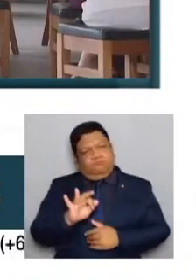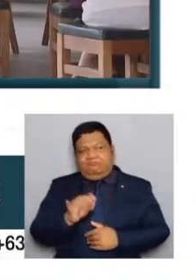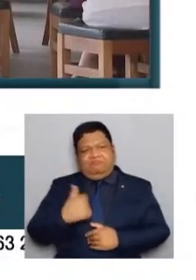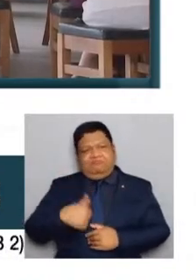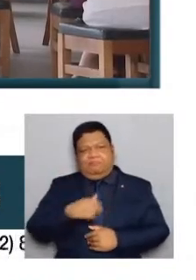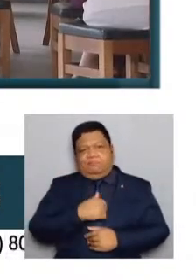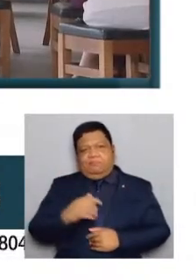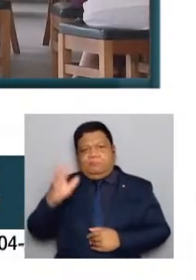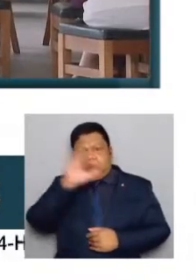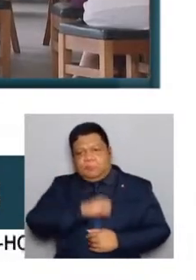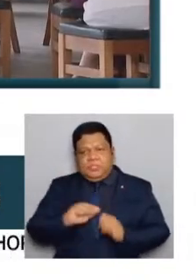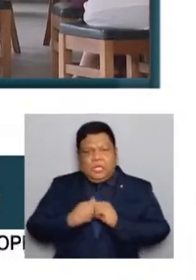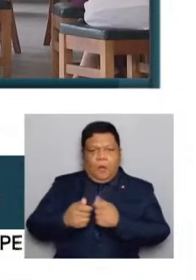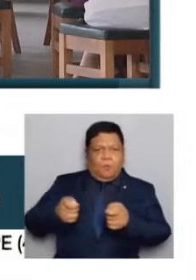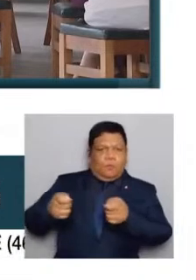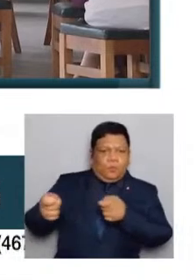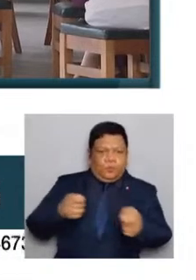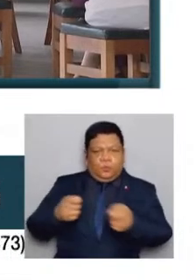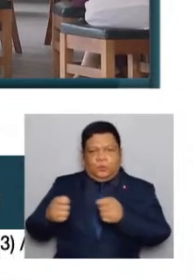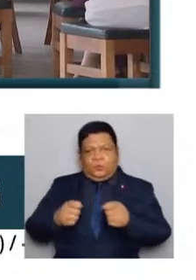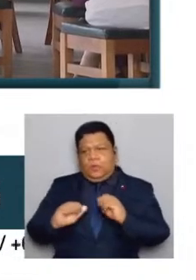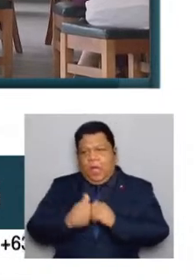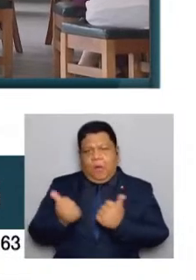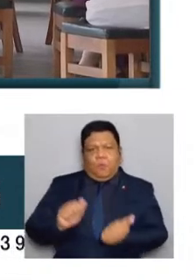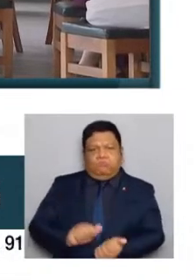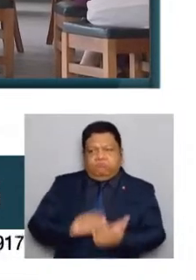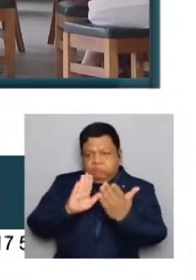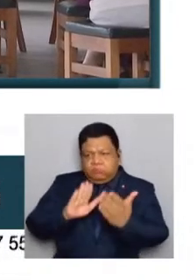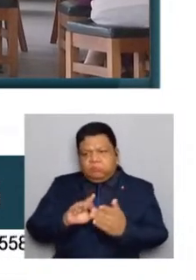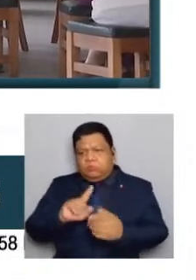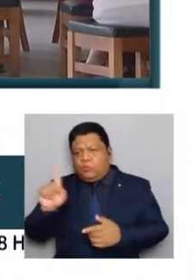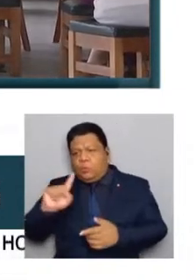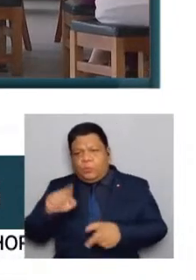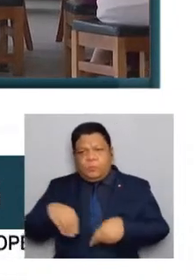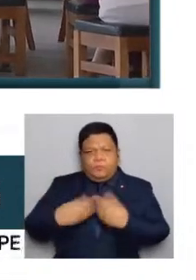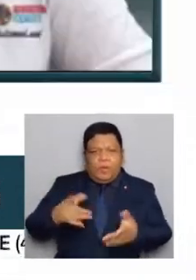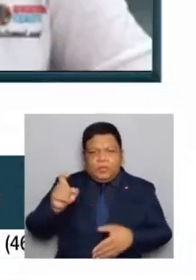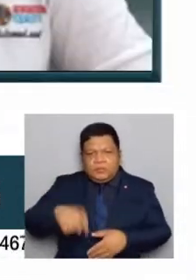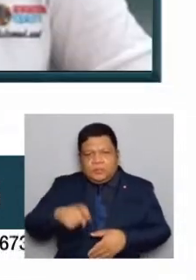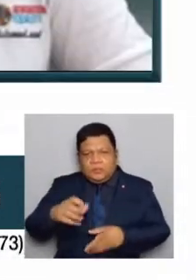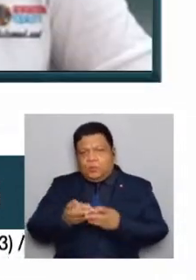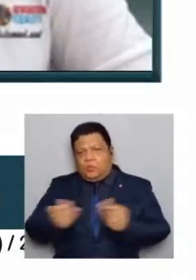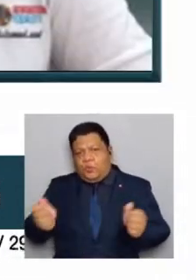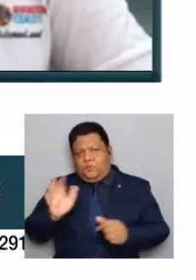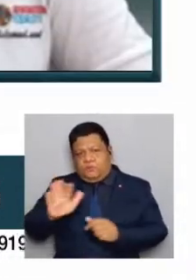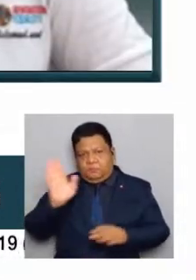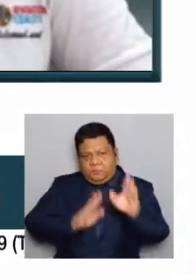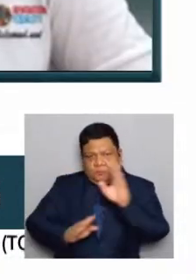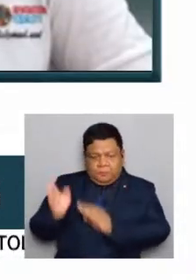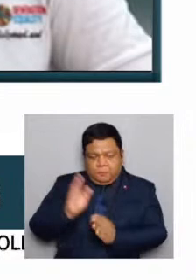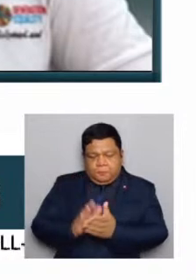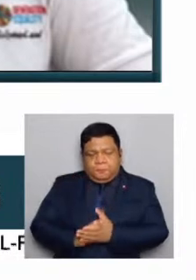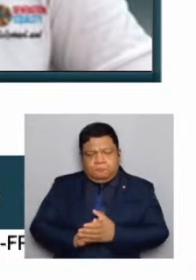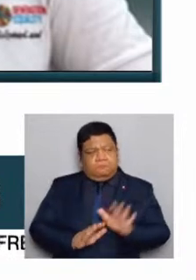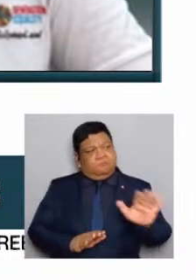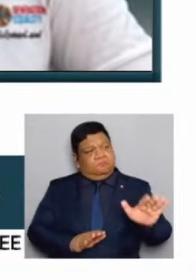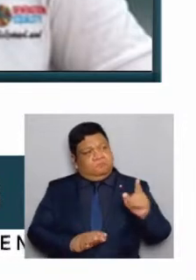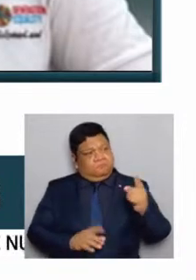their real concerns and situations. And we need not look far, Rosalyn, to see evidence of